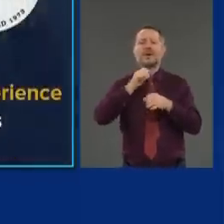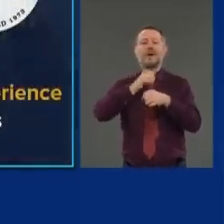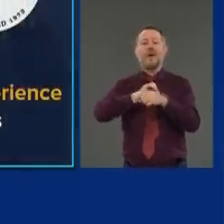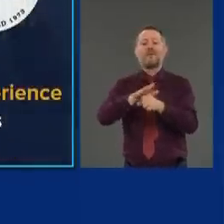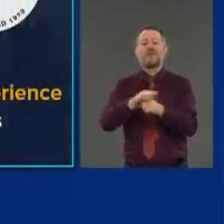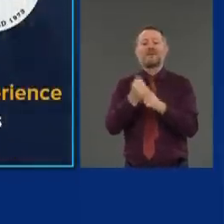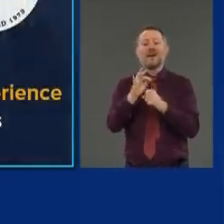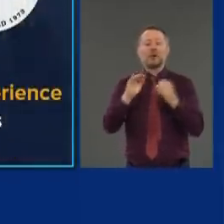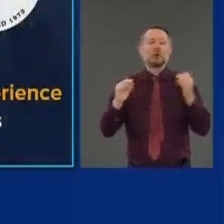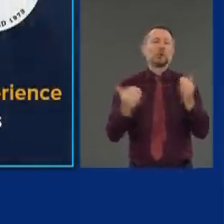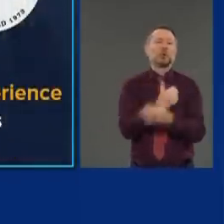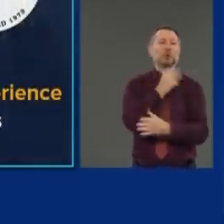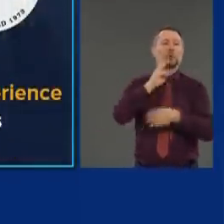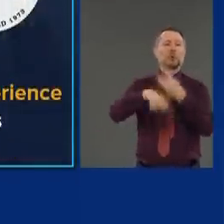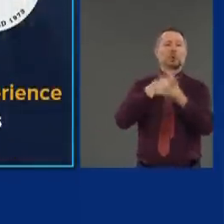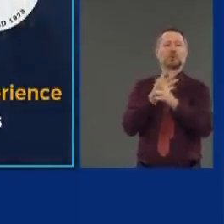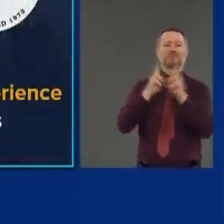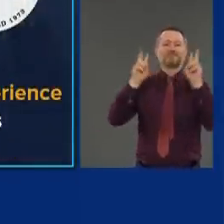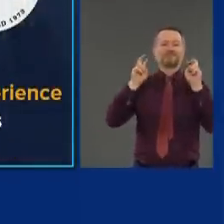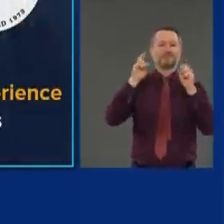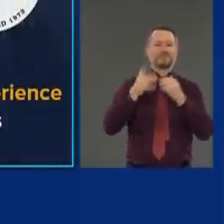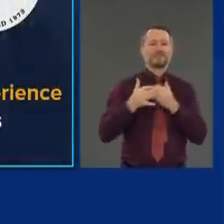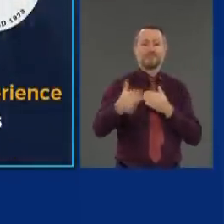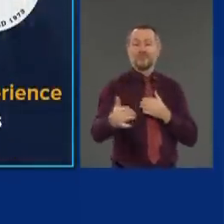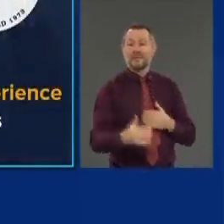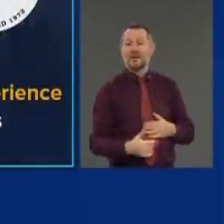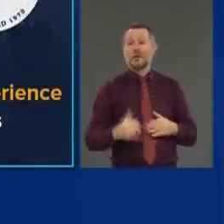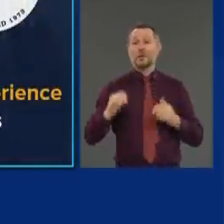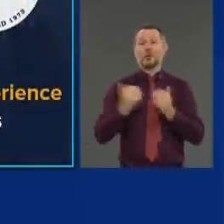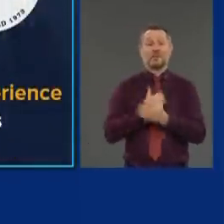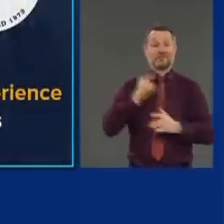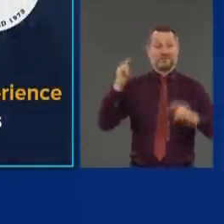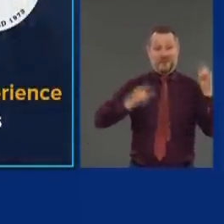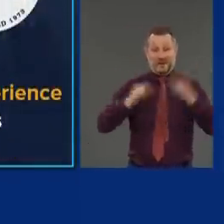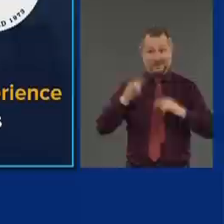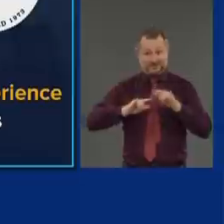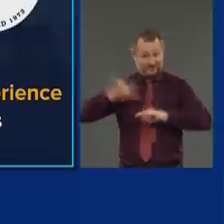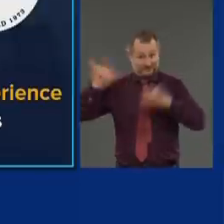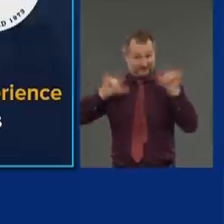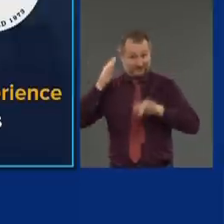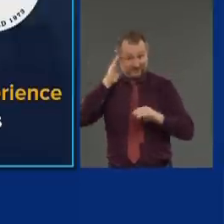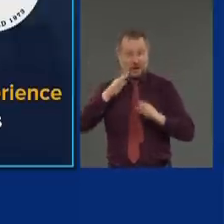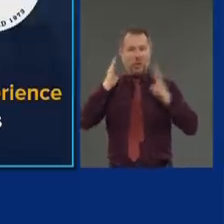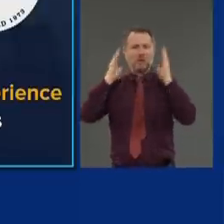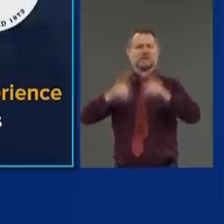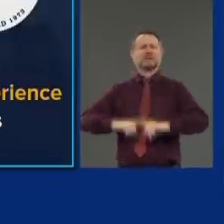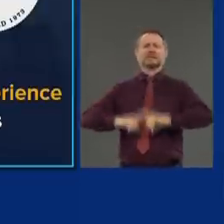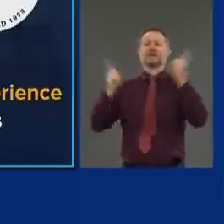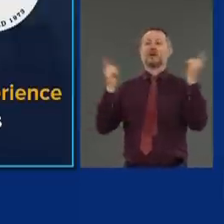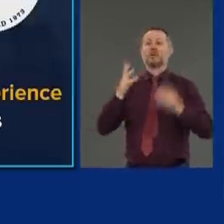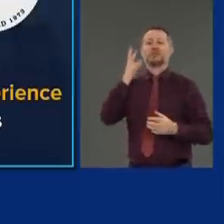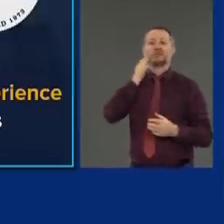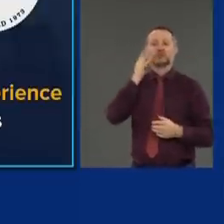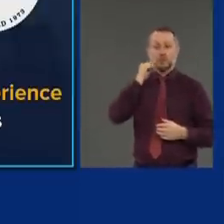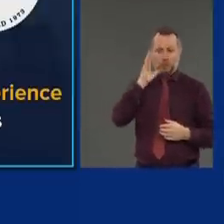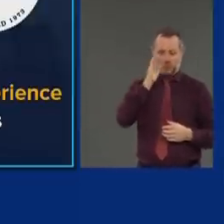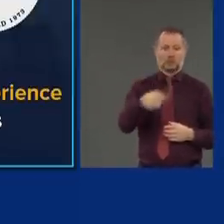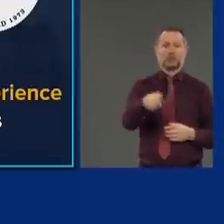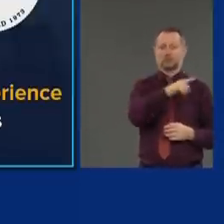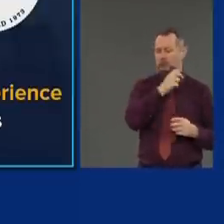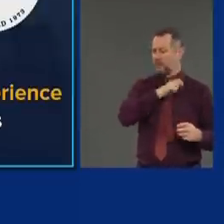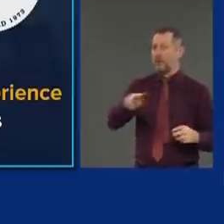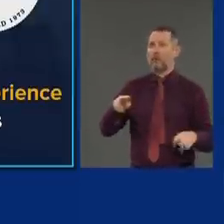The new Terminal B arrivals and departures hall creates a fundamentally different travel experience. It will feature extensive